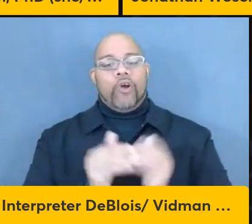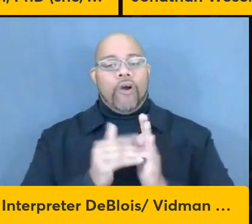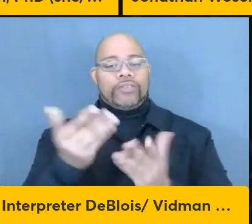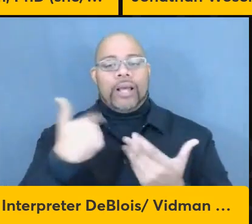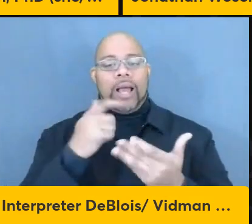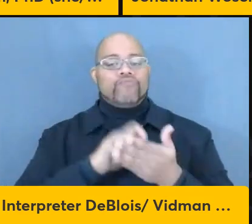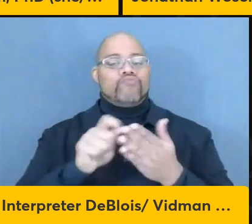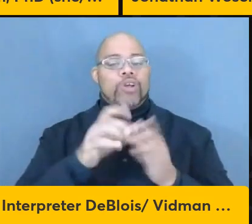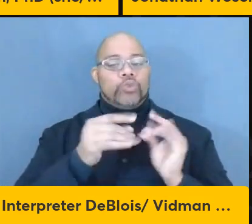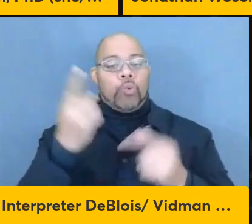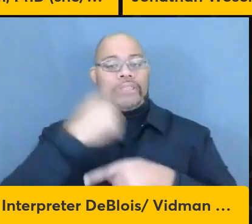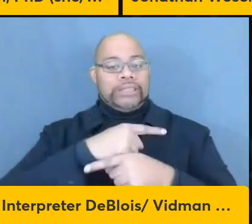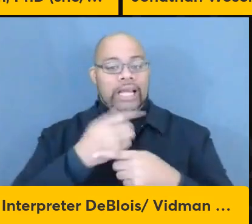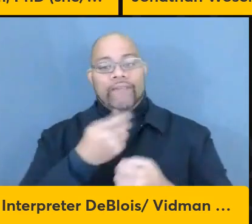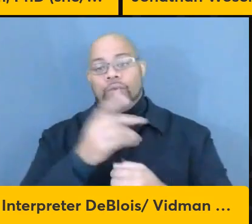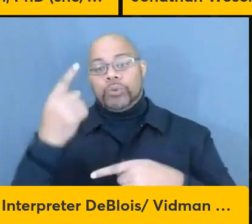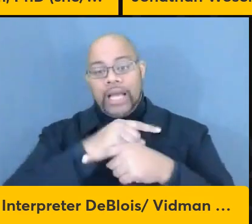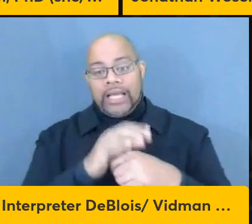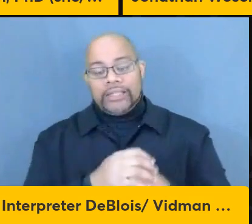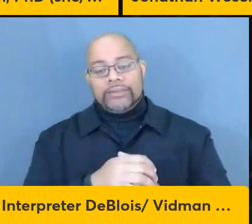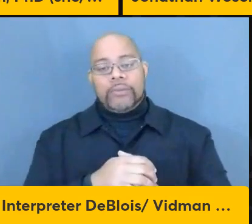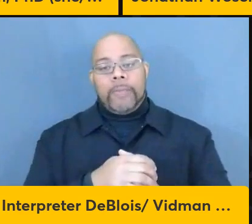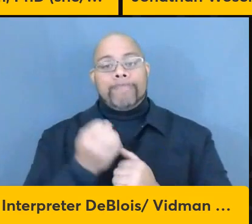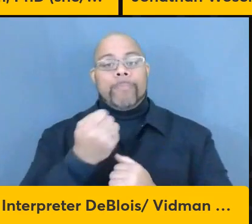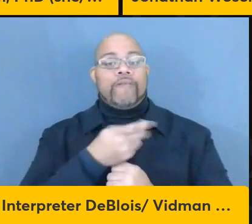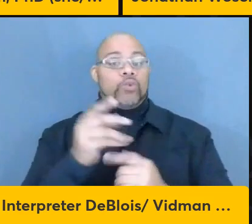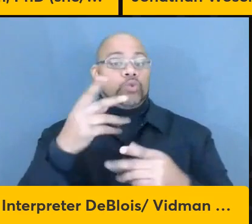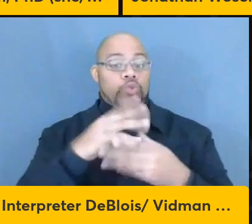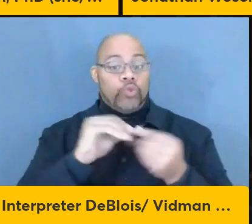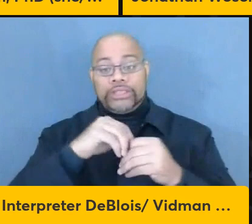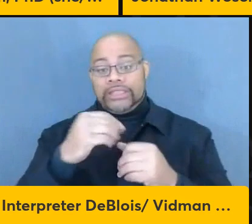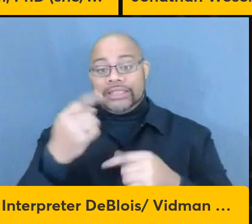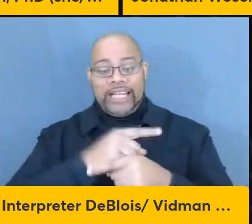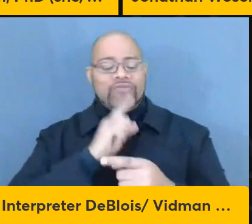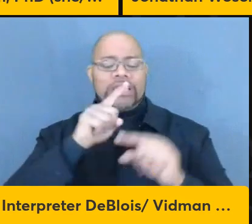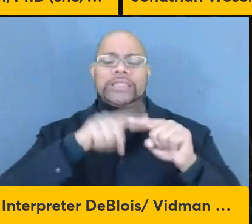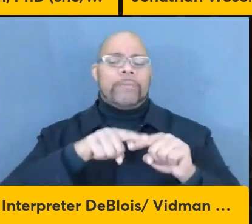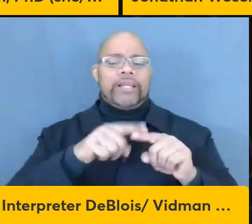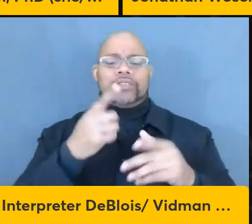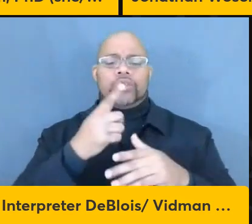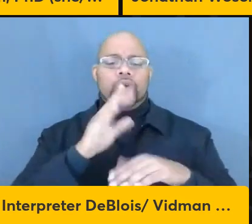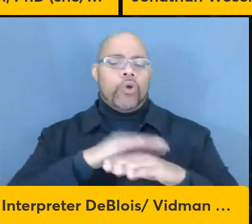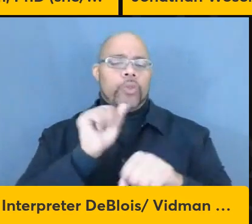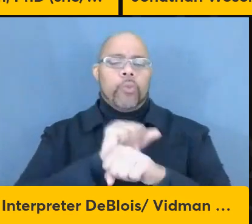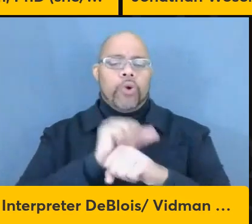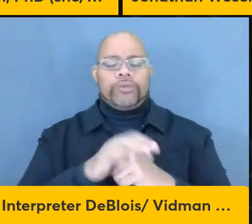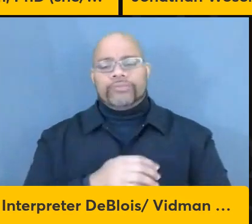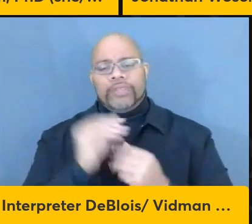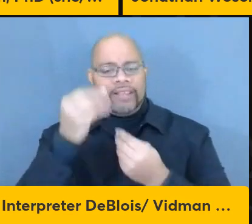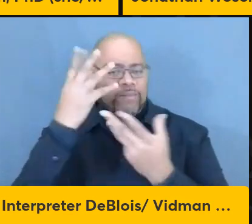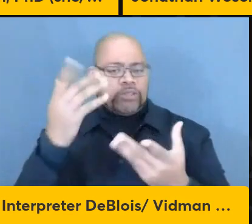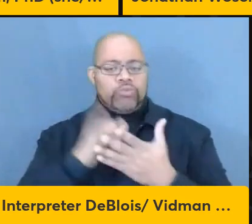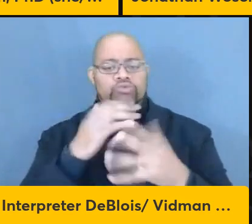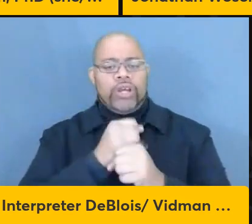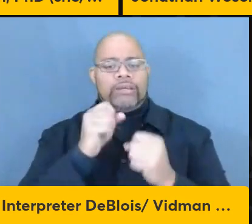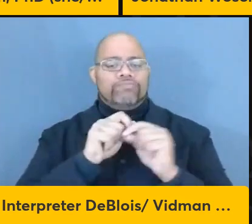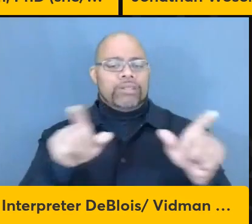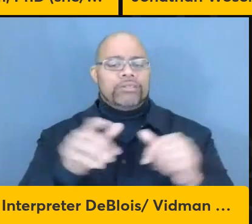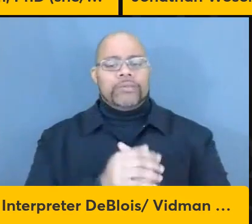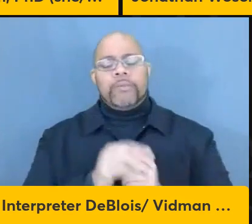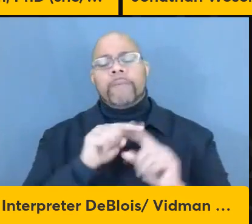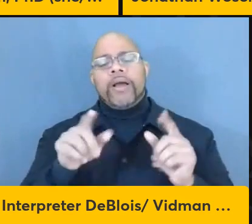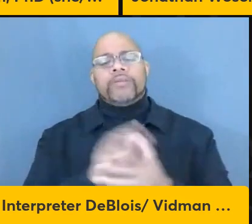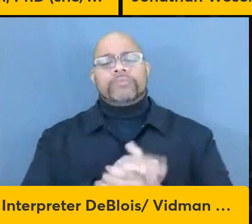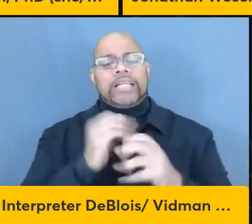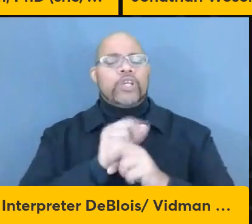write a story in a day or in a couple days, or a couple stories in a day. It really just depends on what the information we're trying to get out there. But